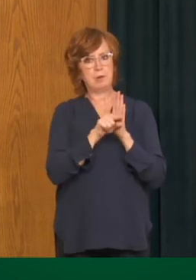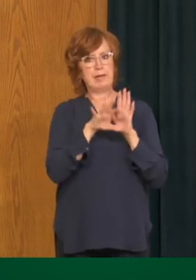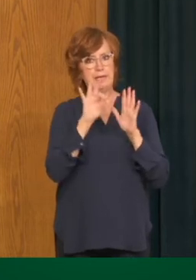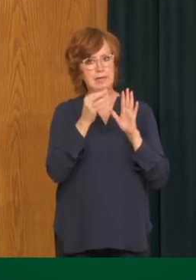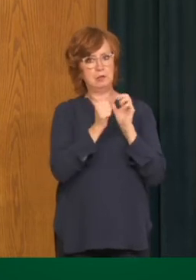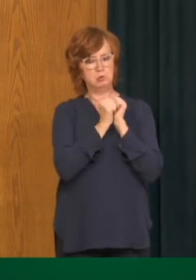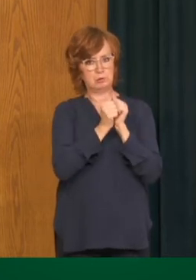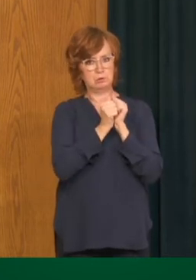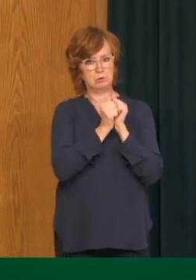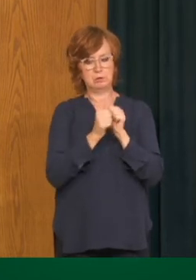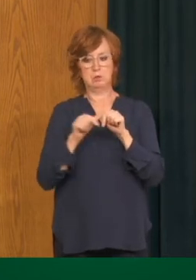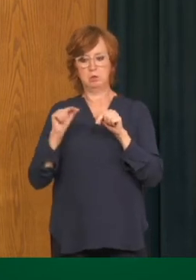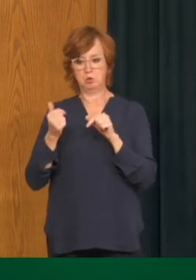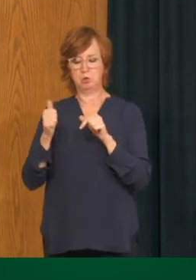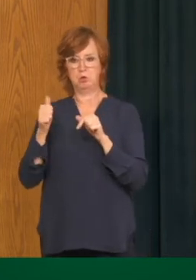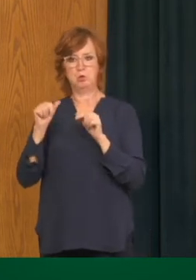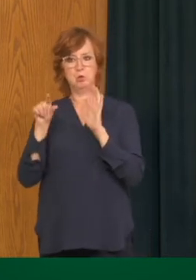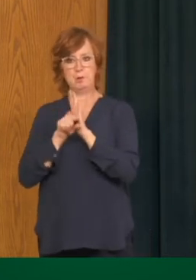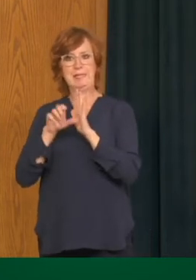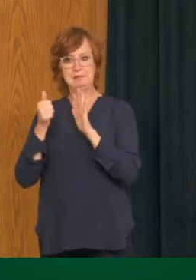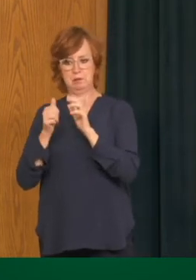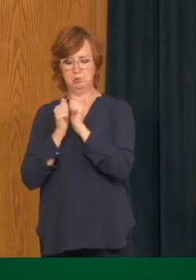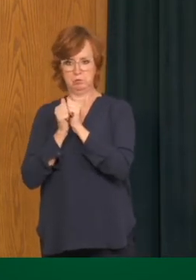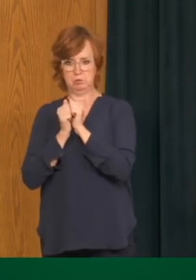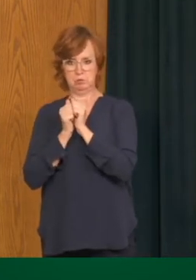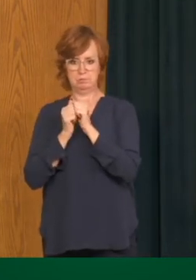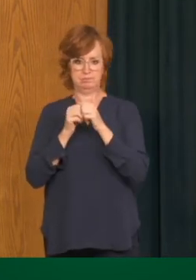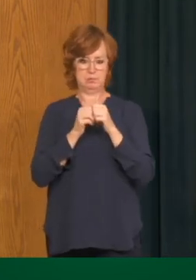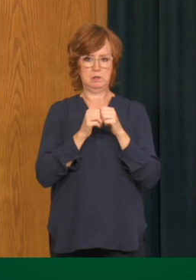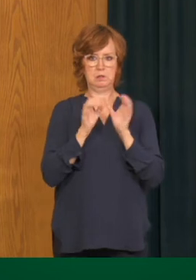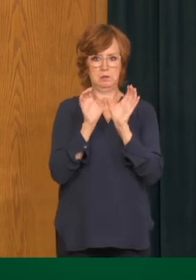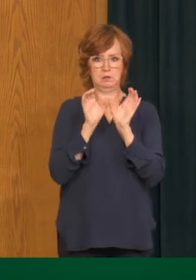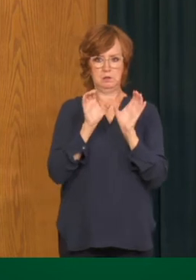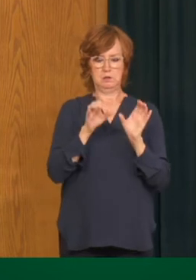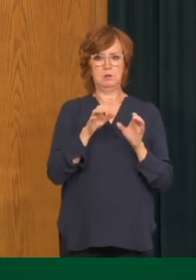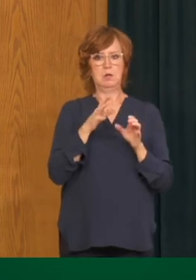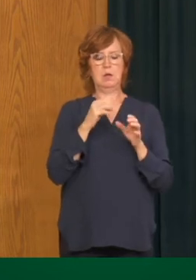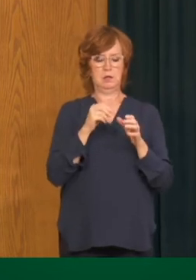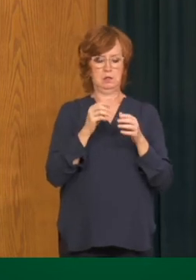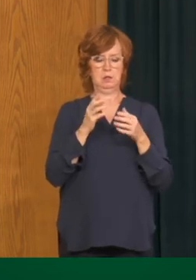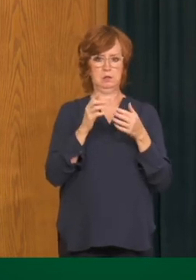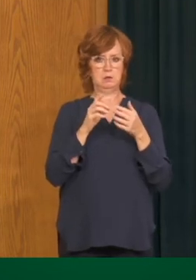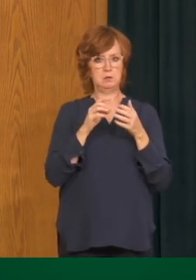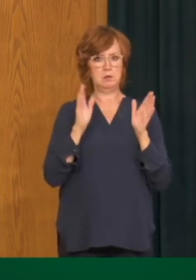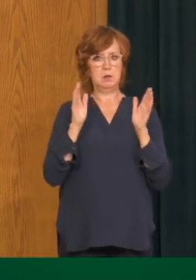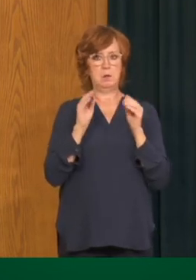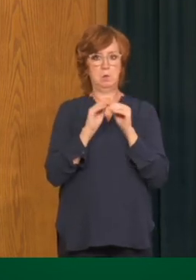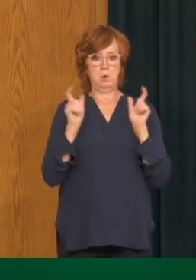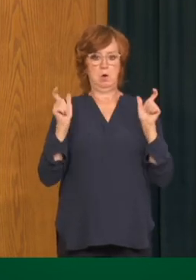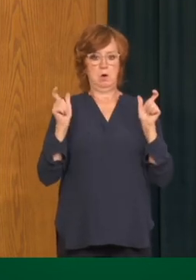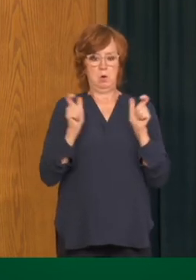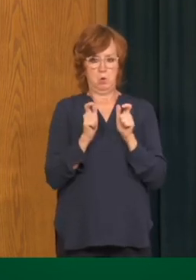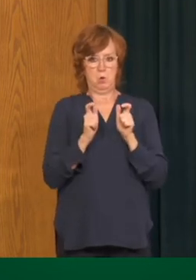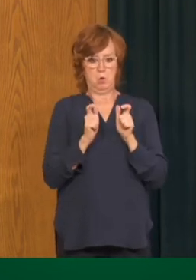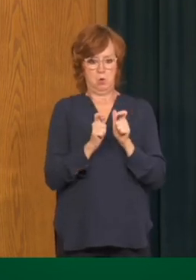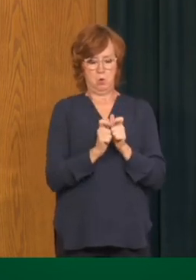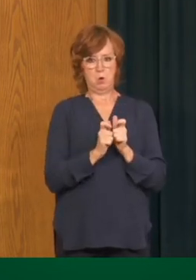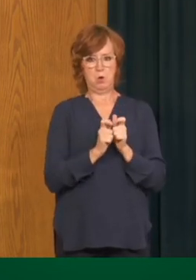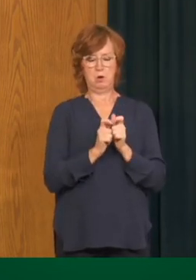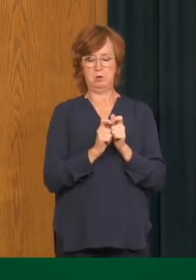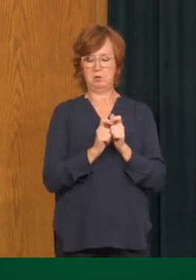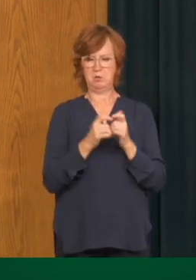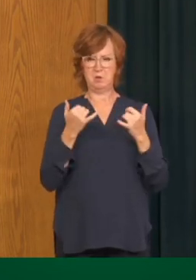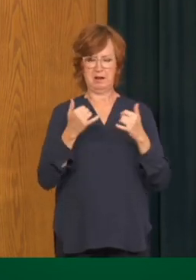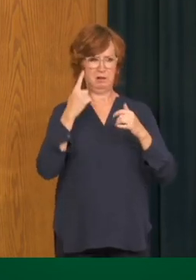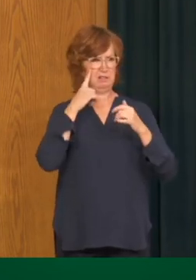even within that to stay more or less closer to the same 5 or 10 students. So I think these concepts are hard to